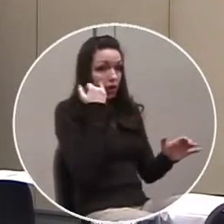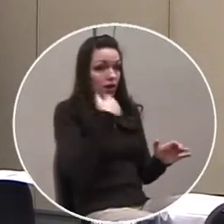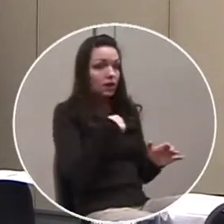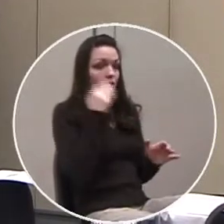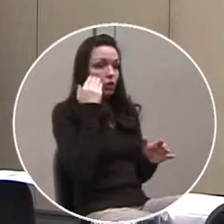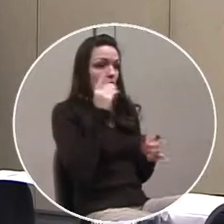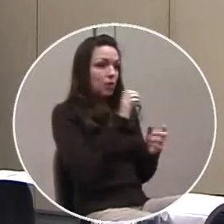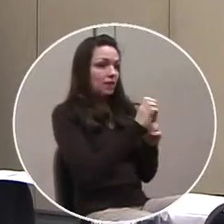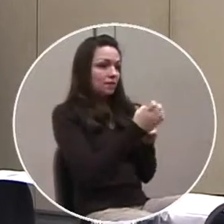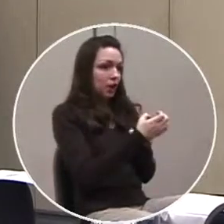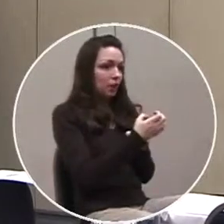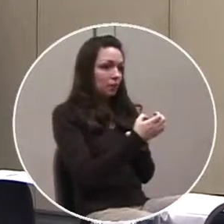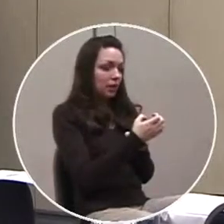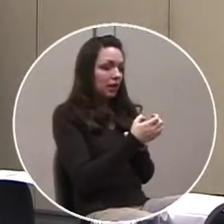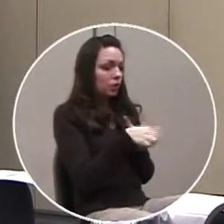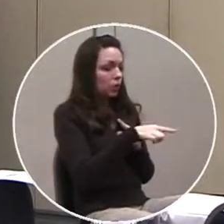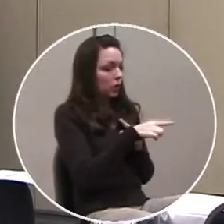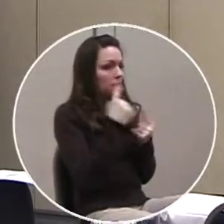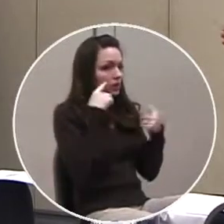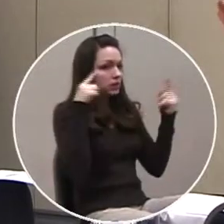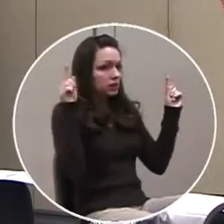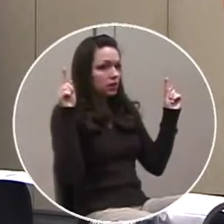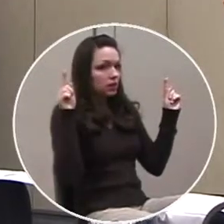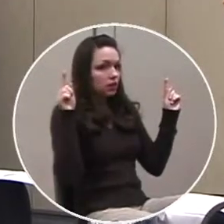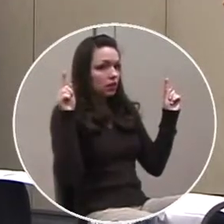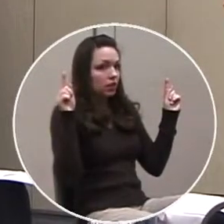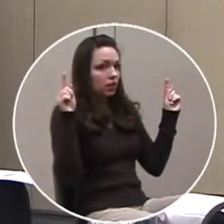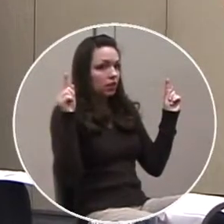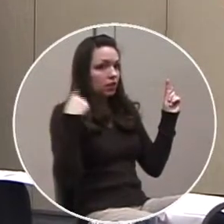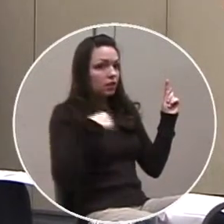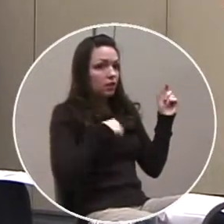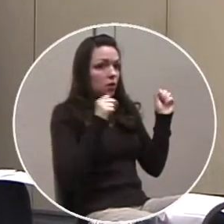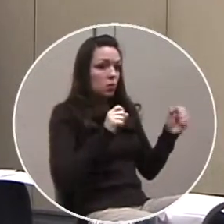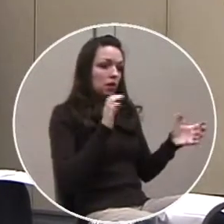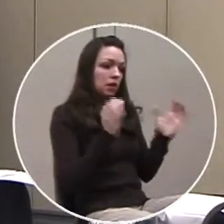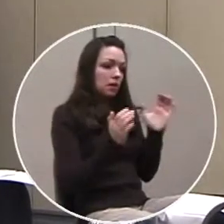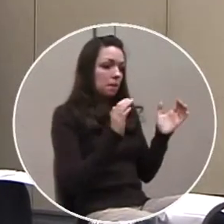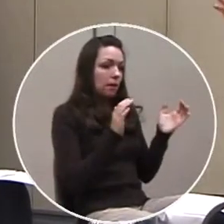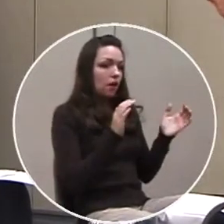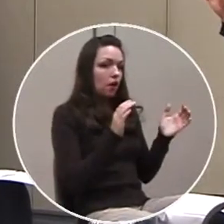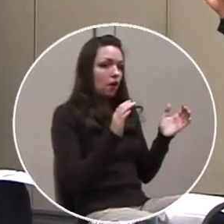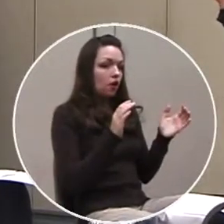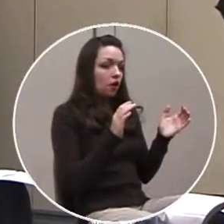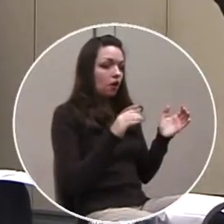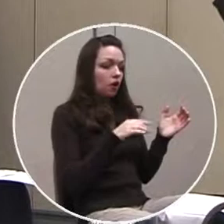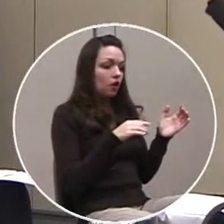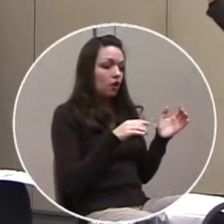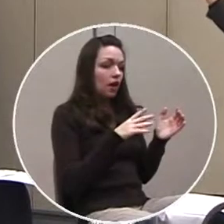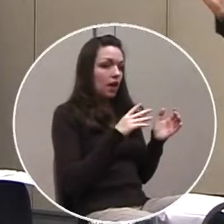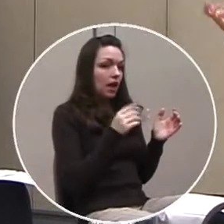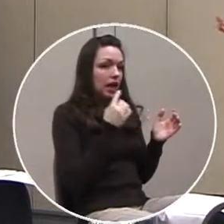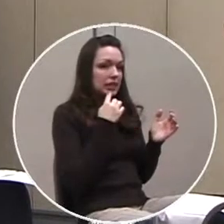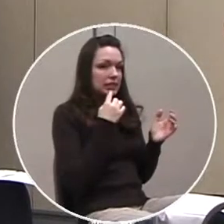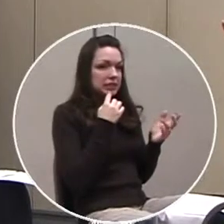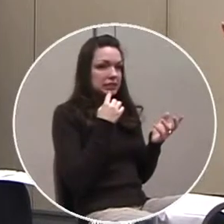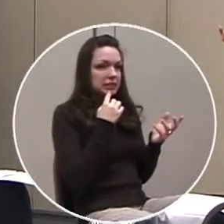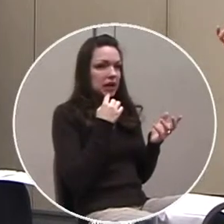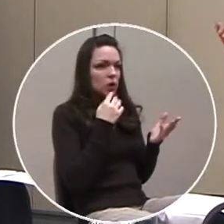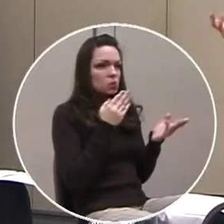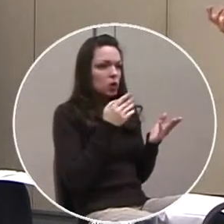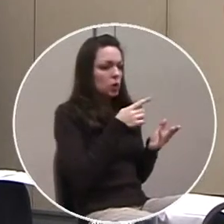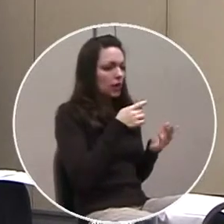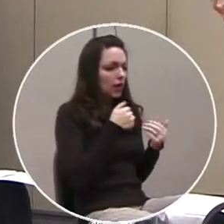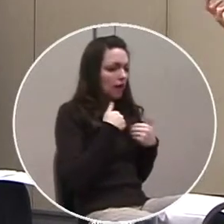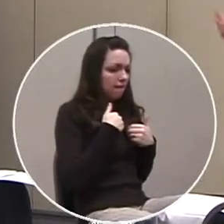environments where they're being successful, we can compare and contrast those and start saying, what do they have here that they don't